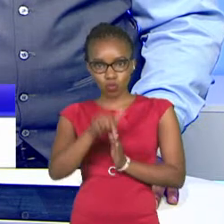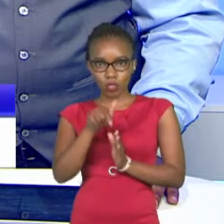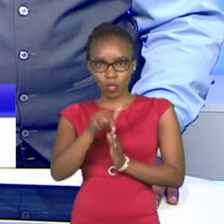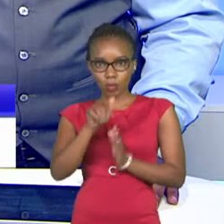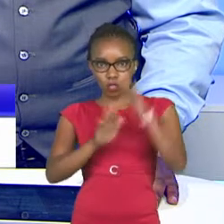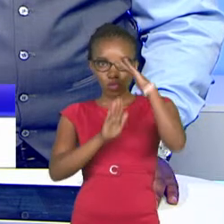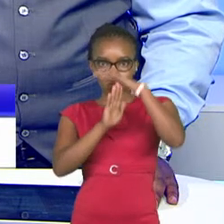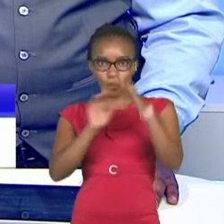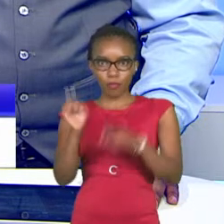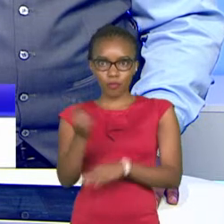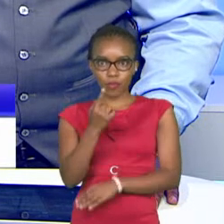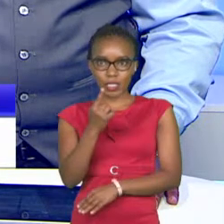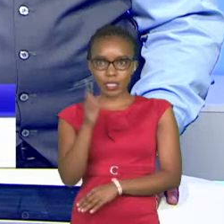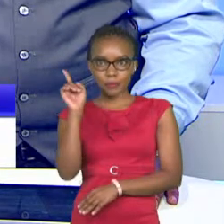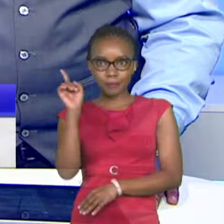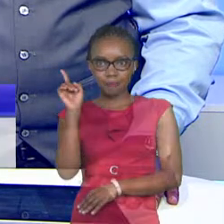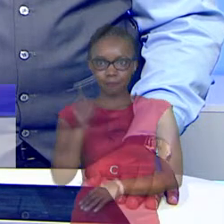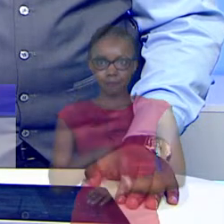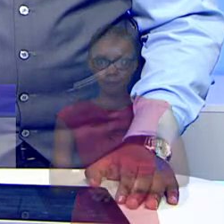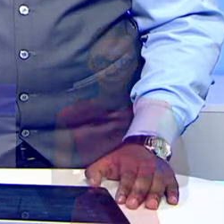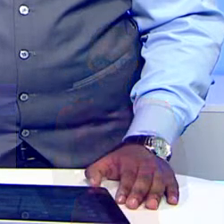first, let's take a look at the headlines.